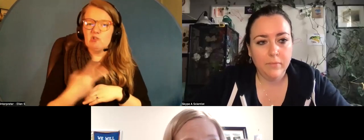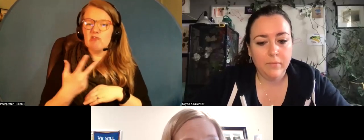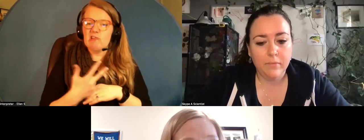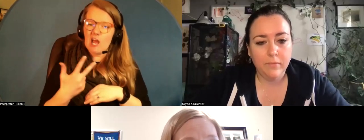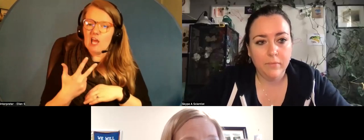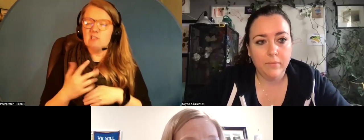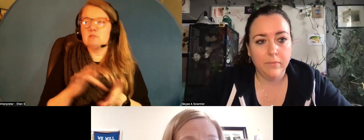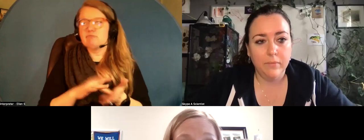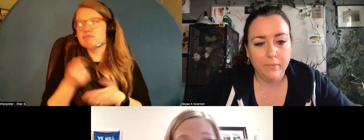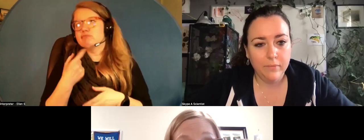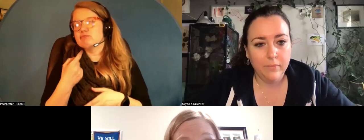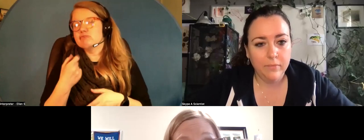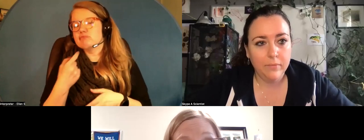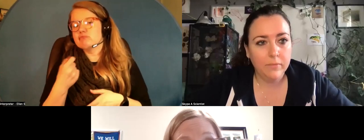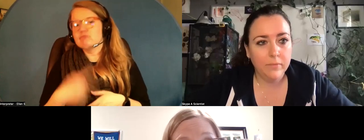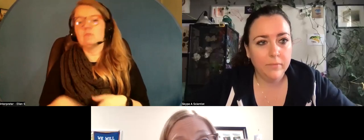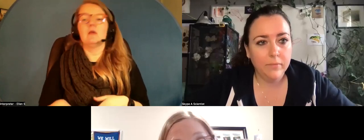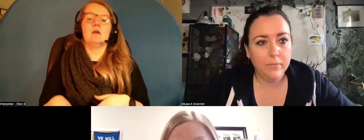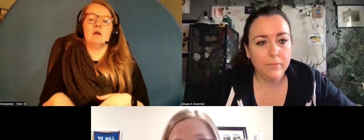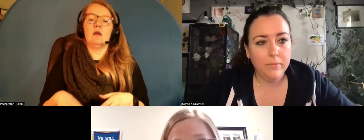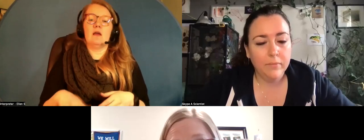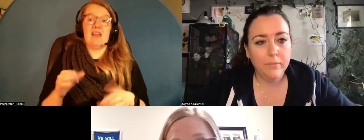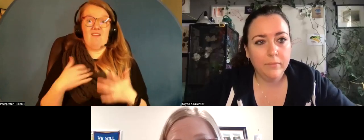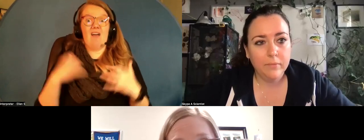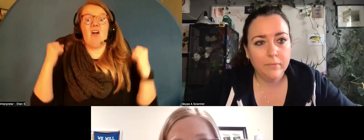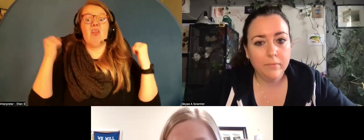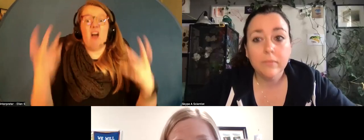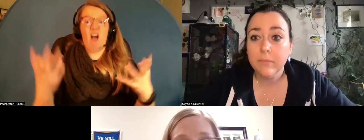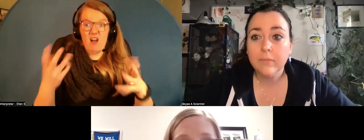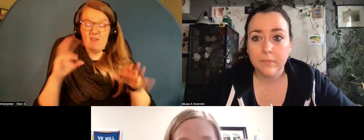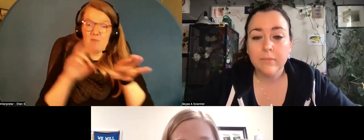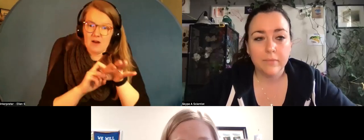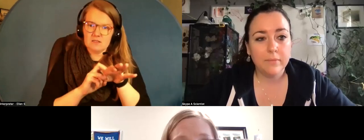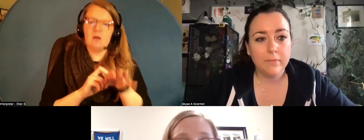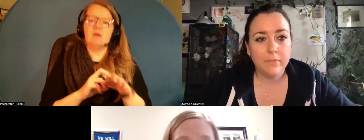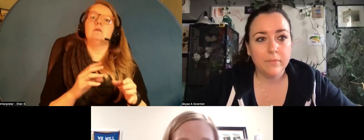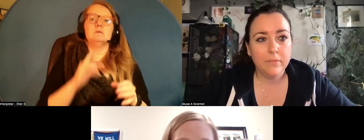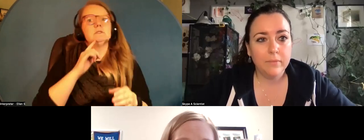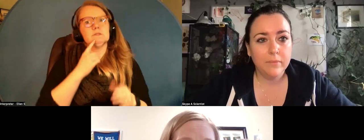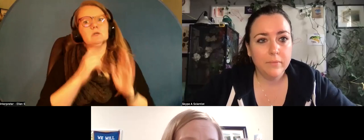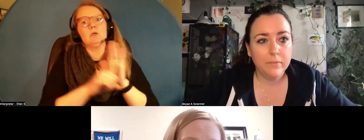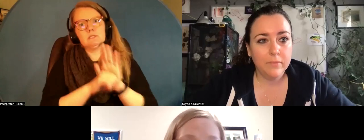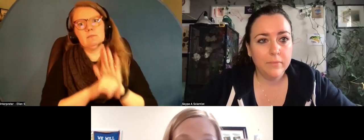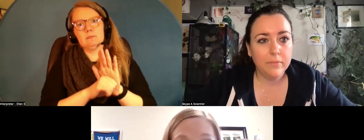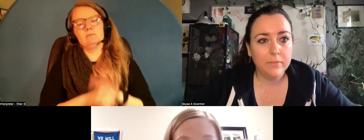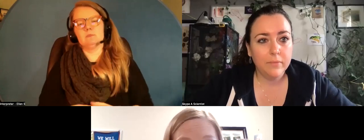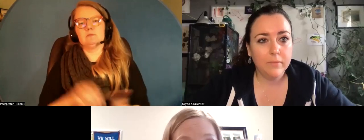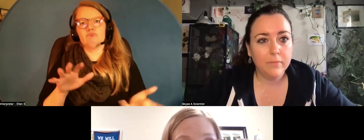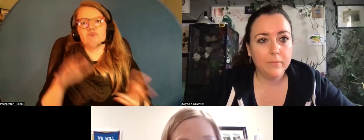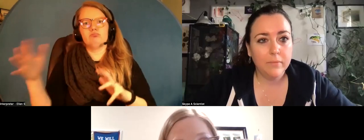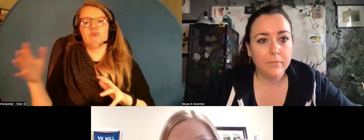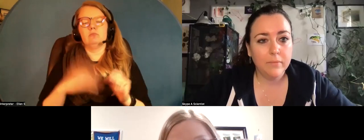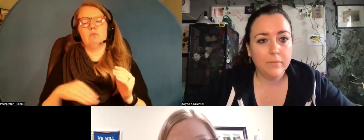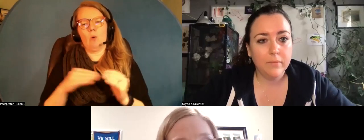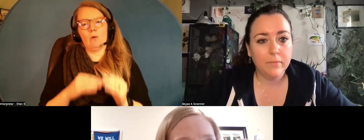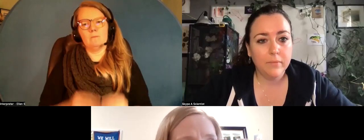treatment. And if you have a lot of them, you'll have more severe symptoms and side effects and harm done